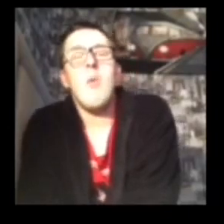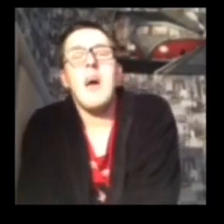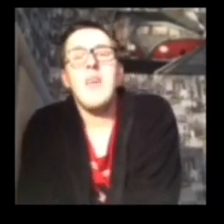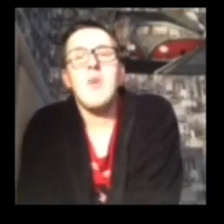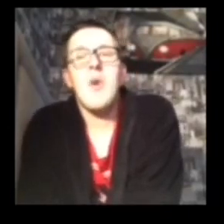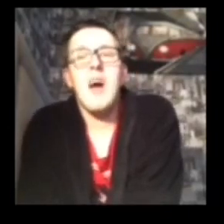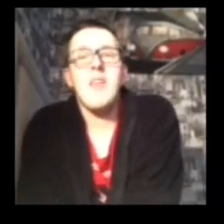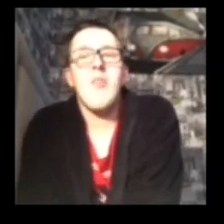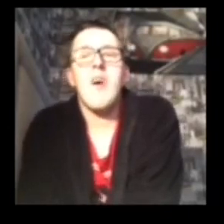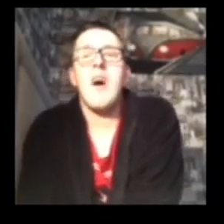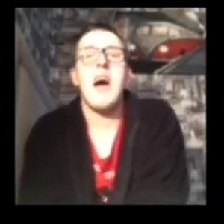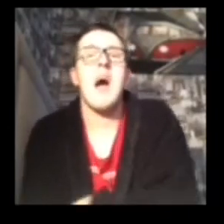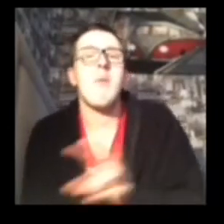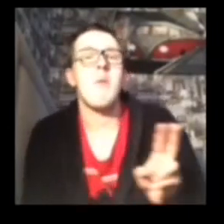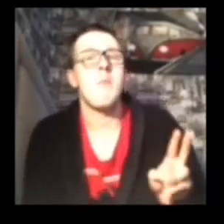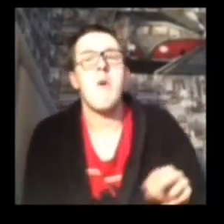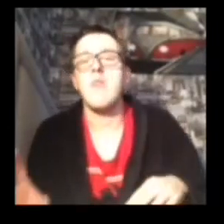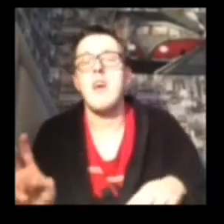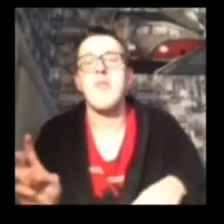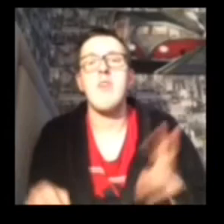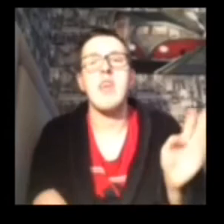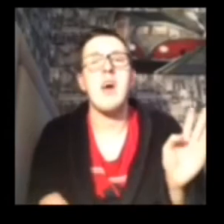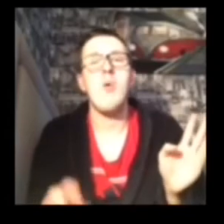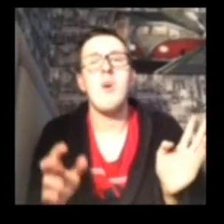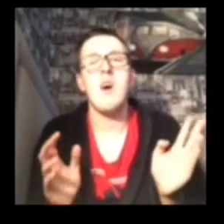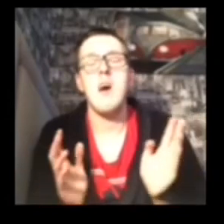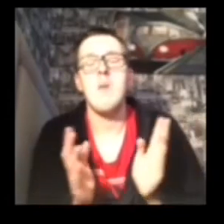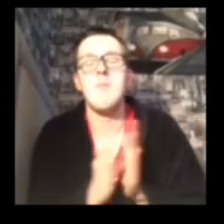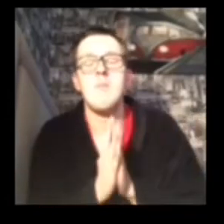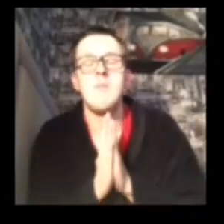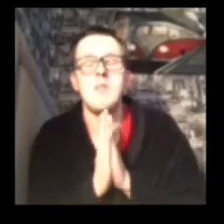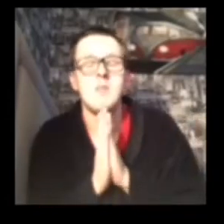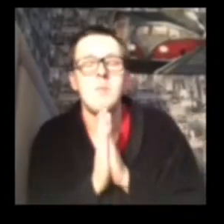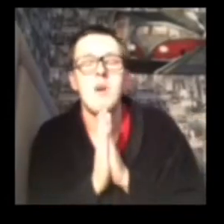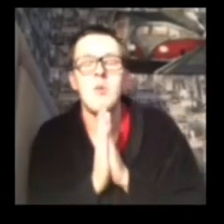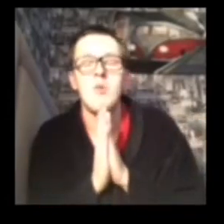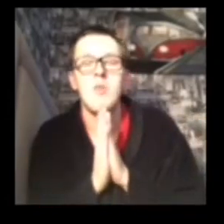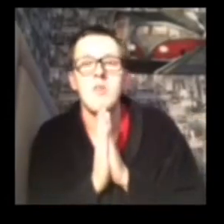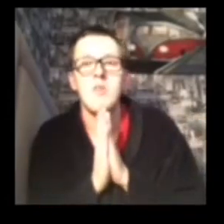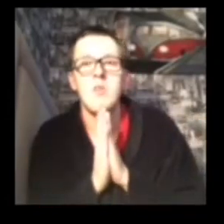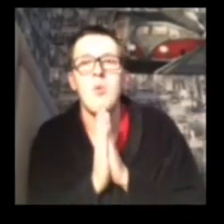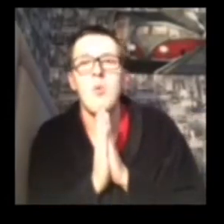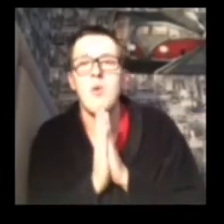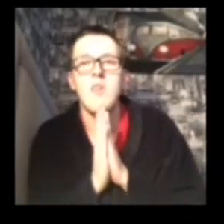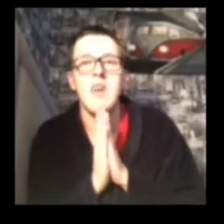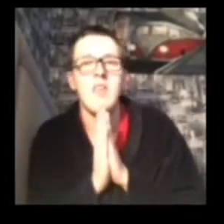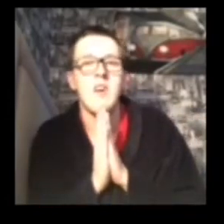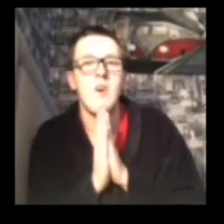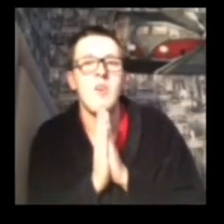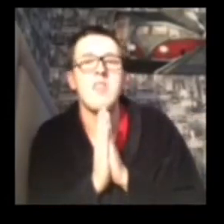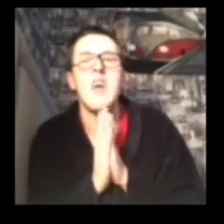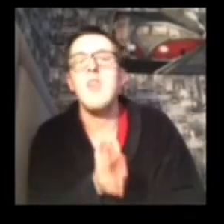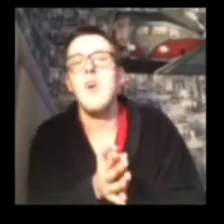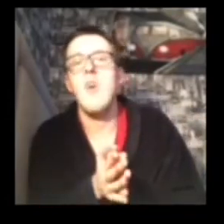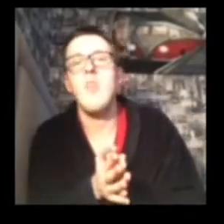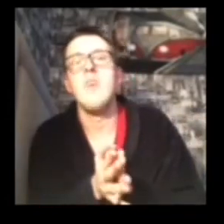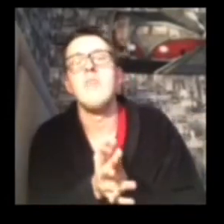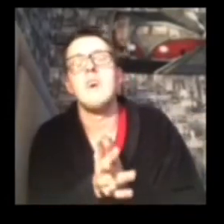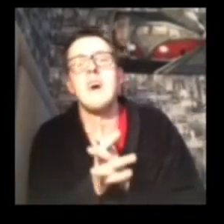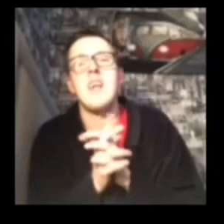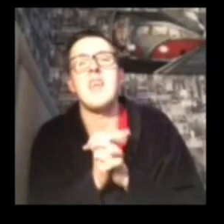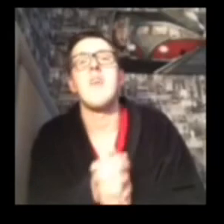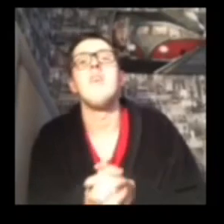I will be able to another happy birthday video. But I'm not sure which one yet, so stay